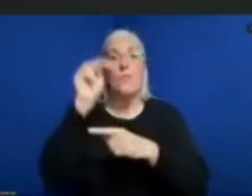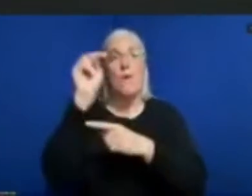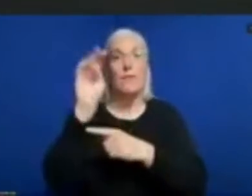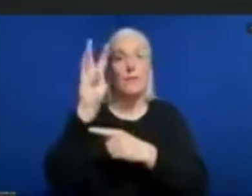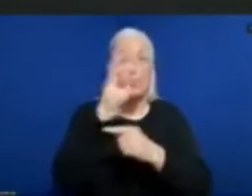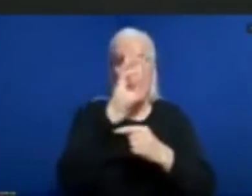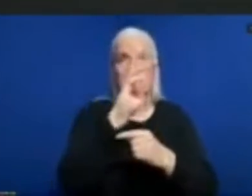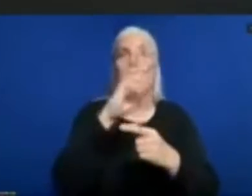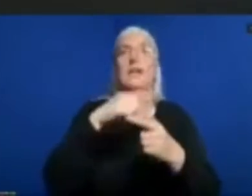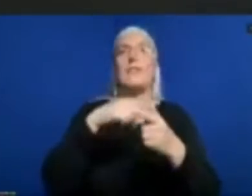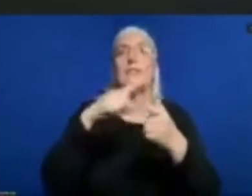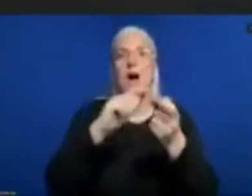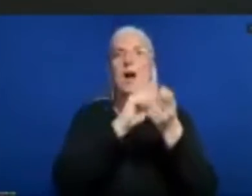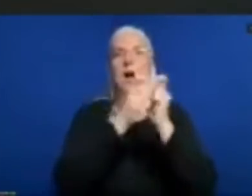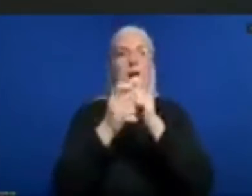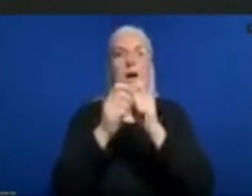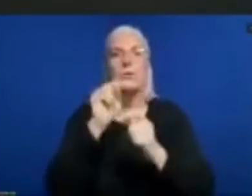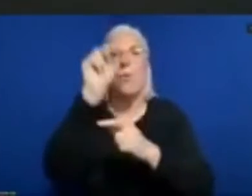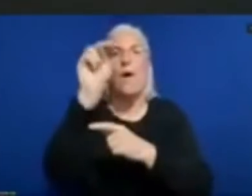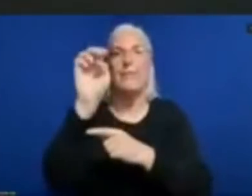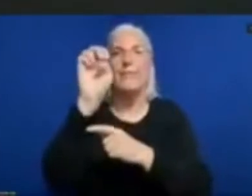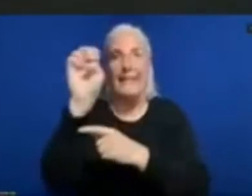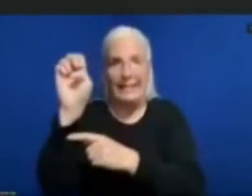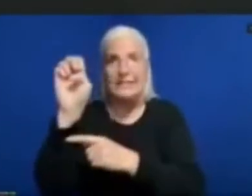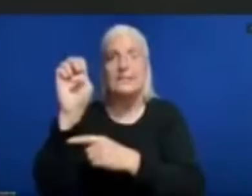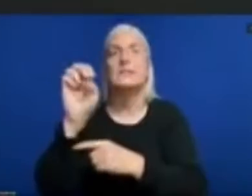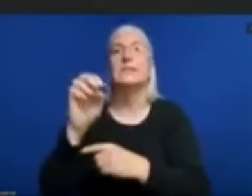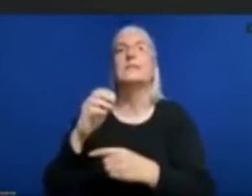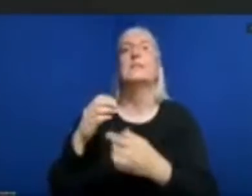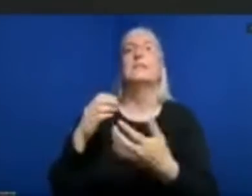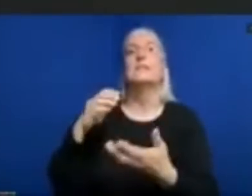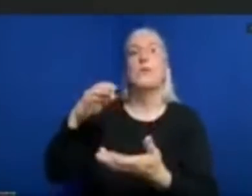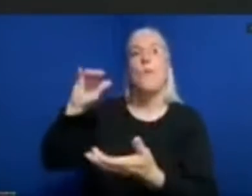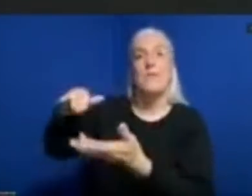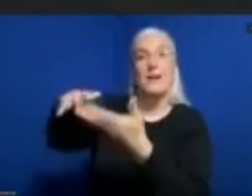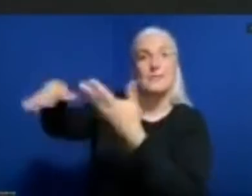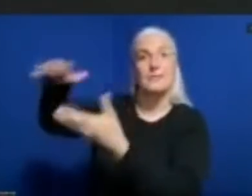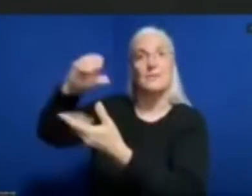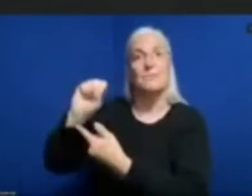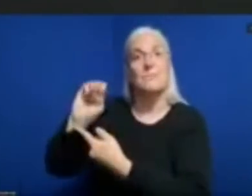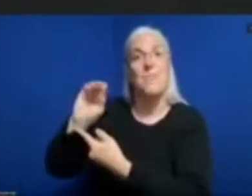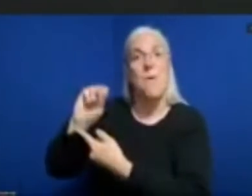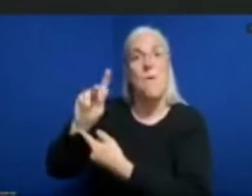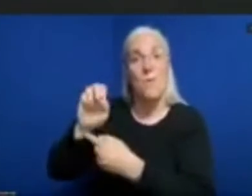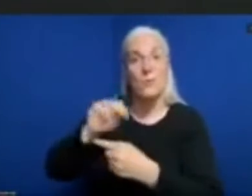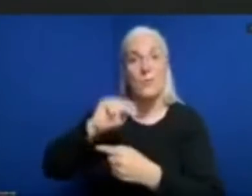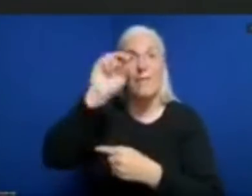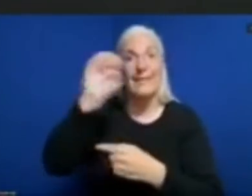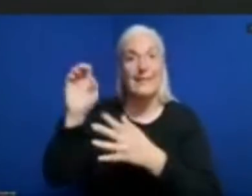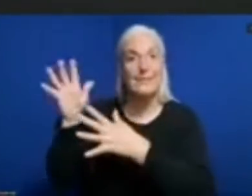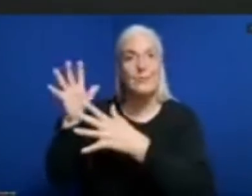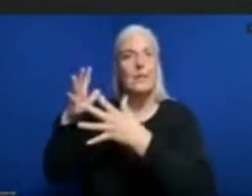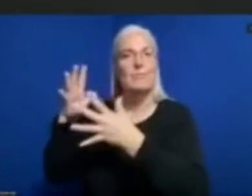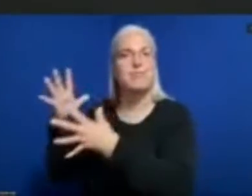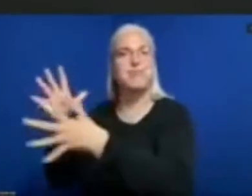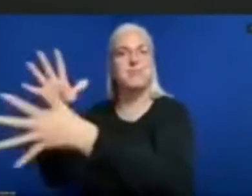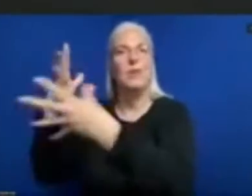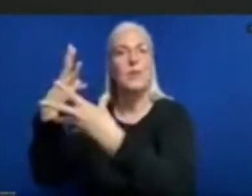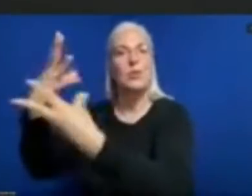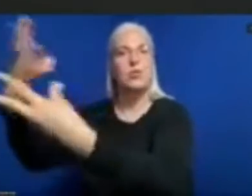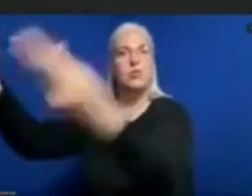here and brought us a rather pleasant day. Temperatures were a bit on the cool side, but we were able to see lots of blue